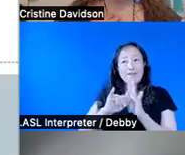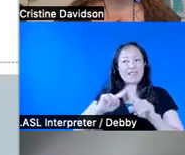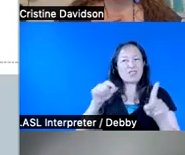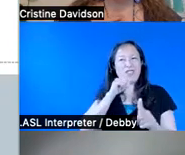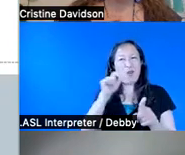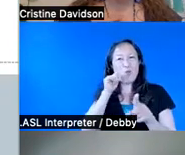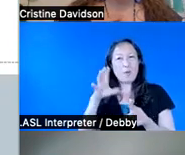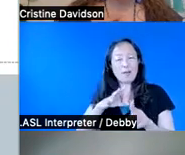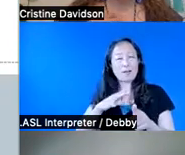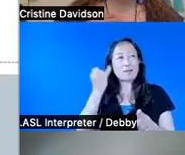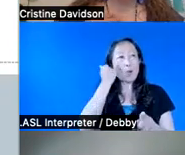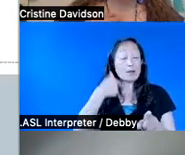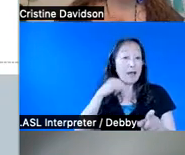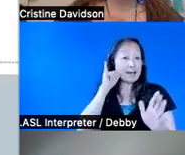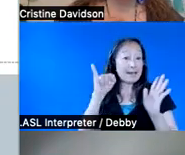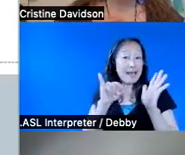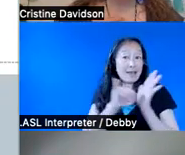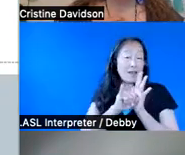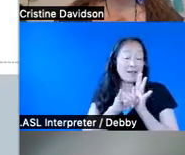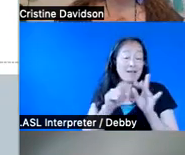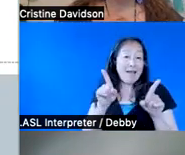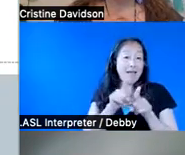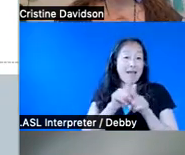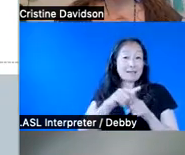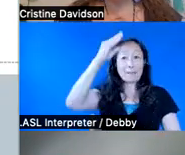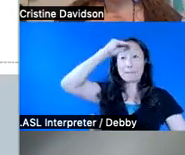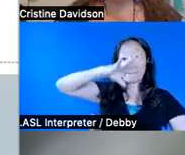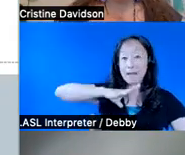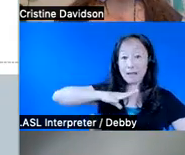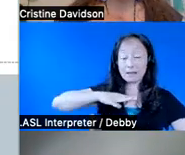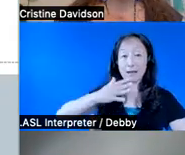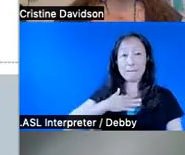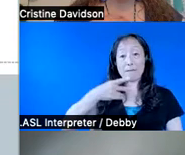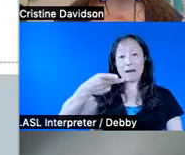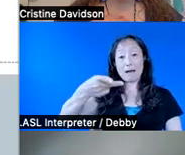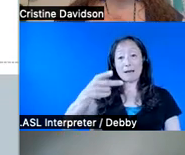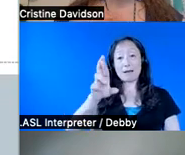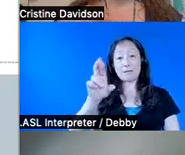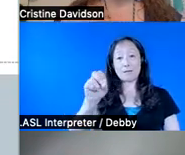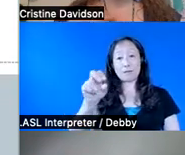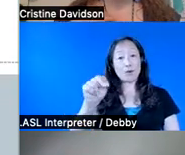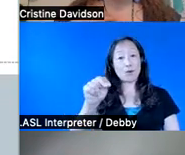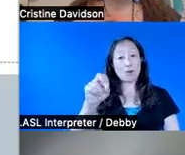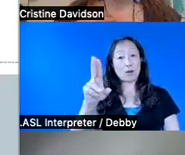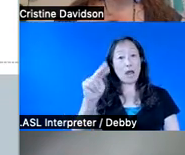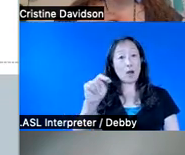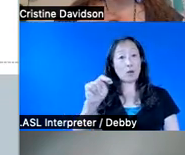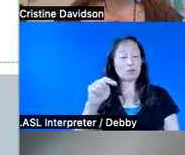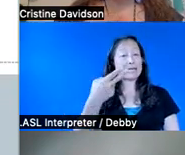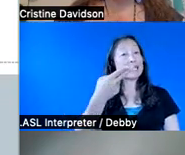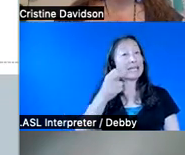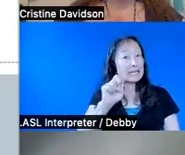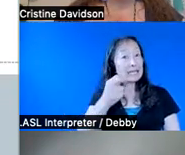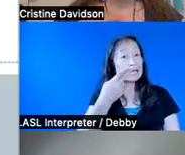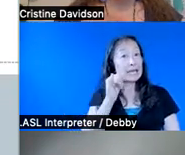I identified, maybe I identify as male, and my pronouns are he and him, or sometimes you'll hear people